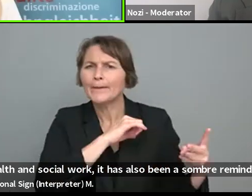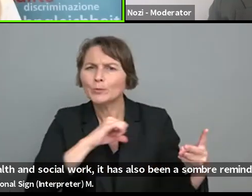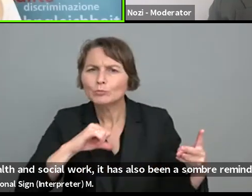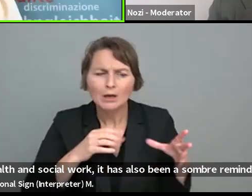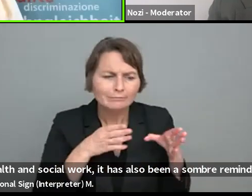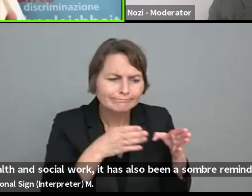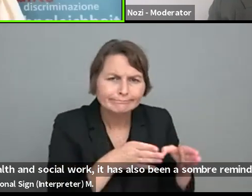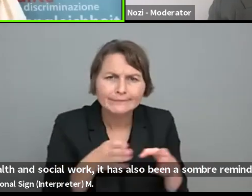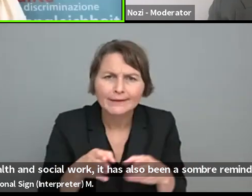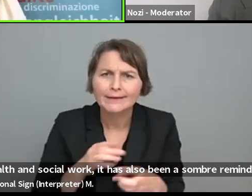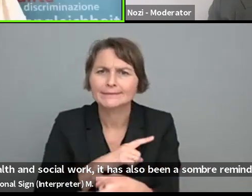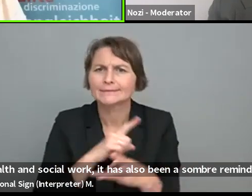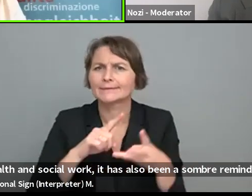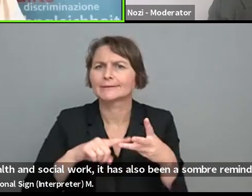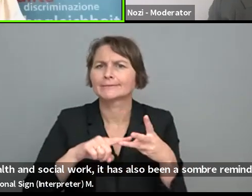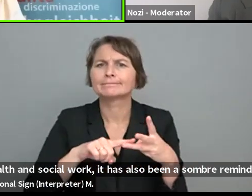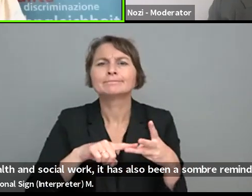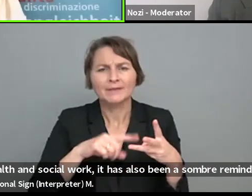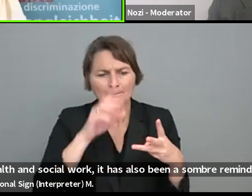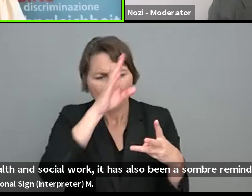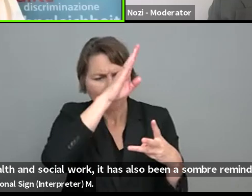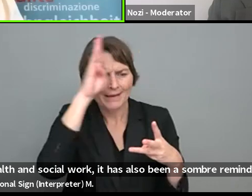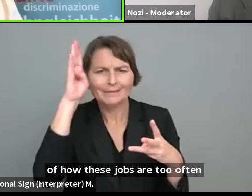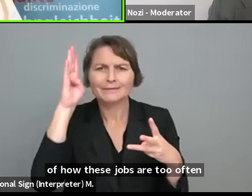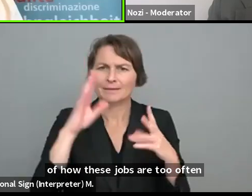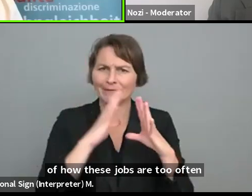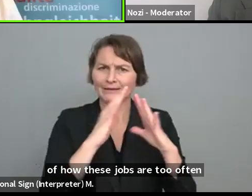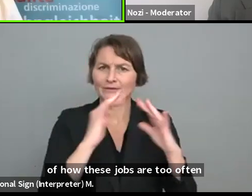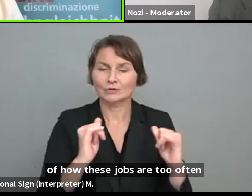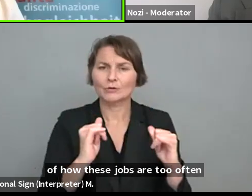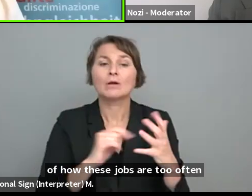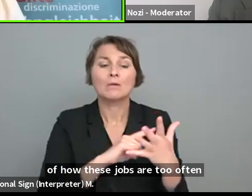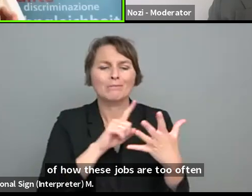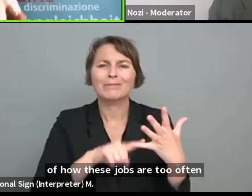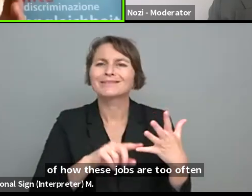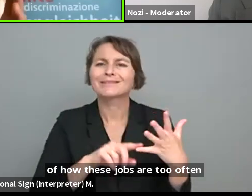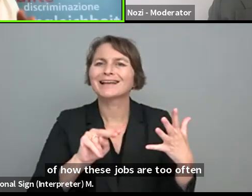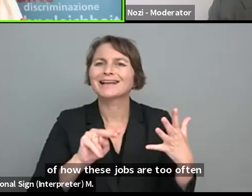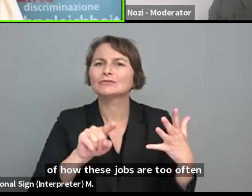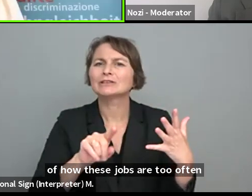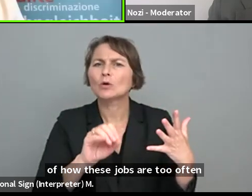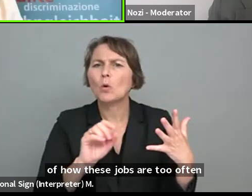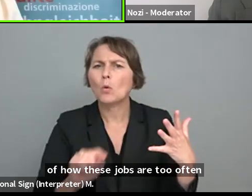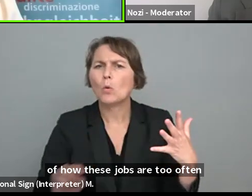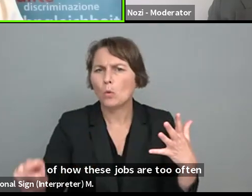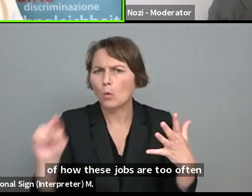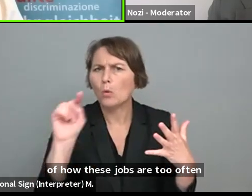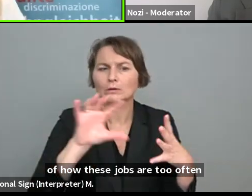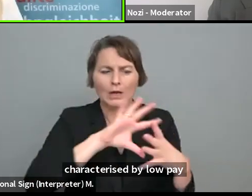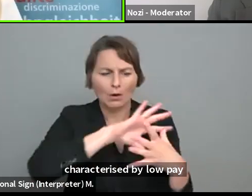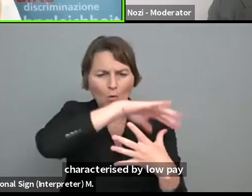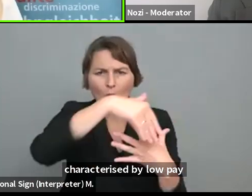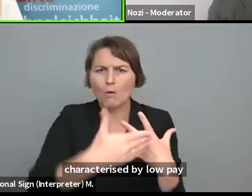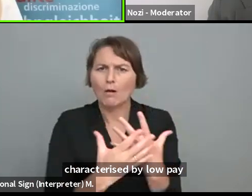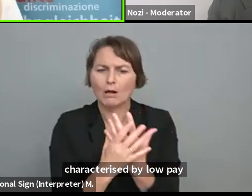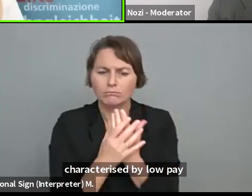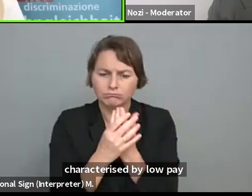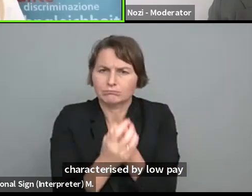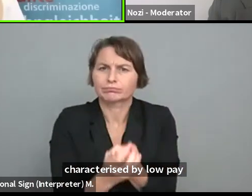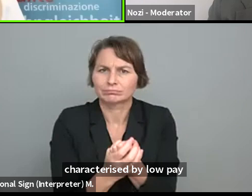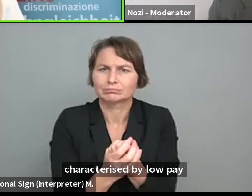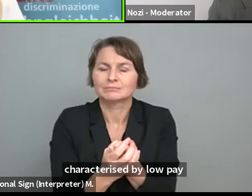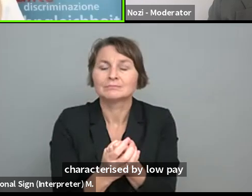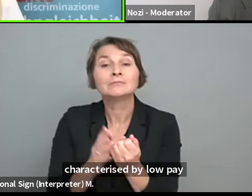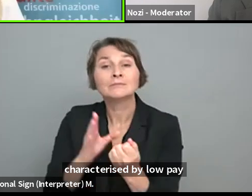institutions, as well as civil society to work towards a future world of work with